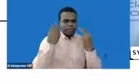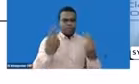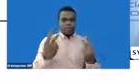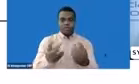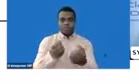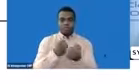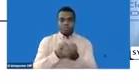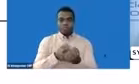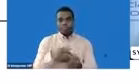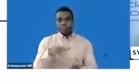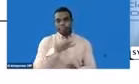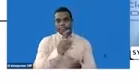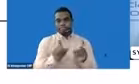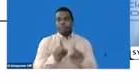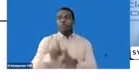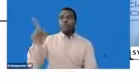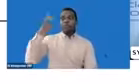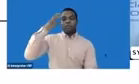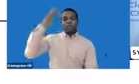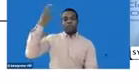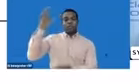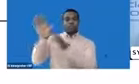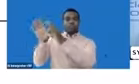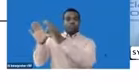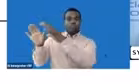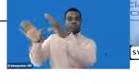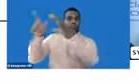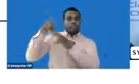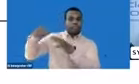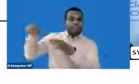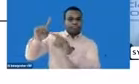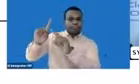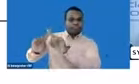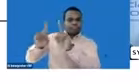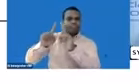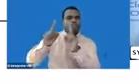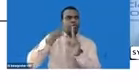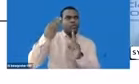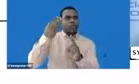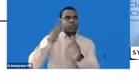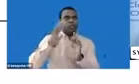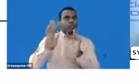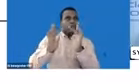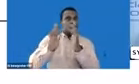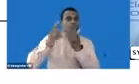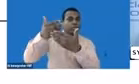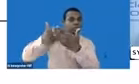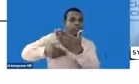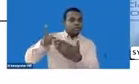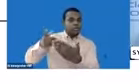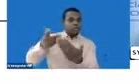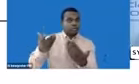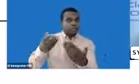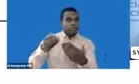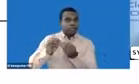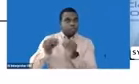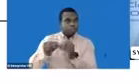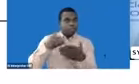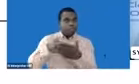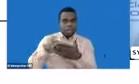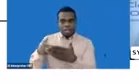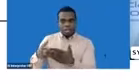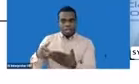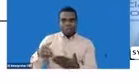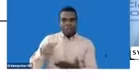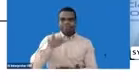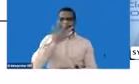accessibility problems. And so website owners can learn a lot from feedback. And I think, Peter, you mentioned earlier that feedback can actually